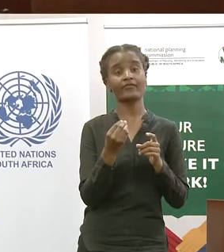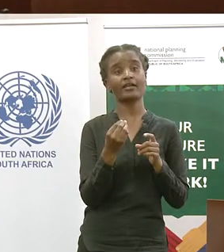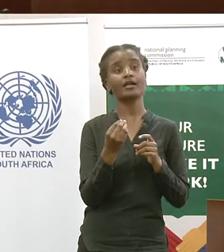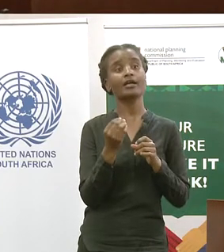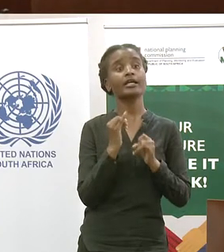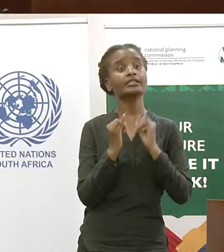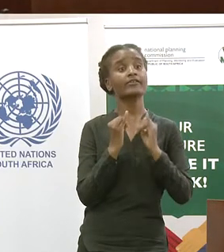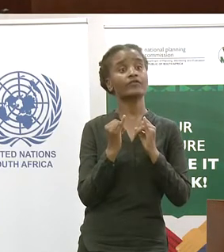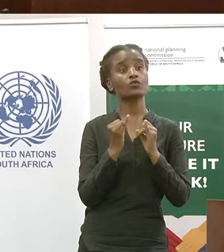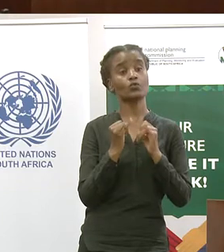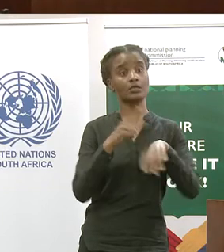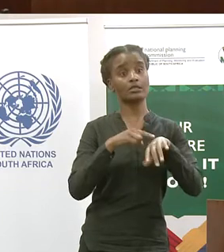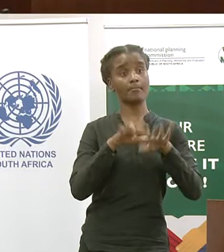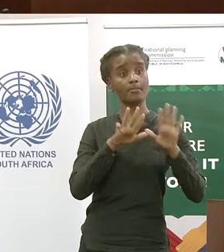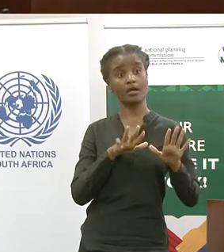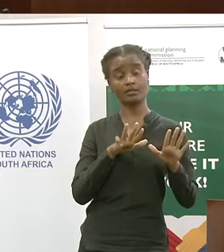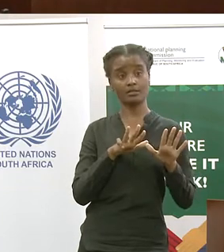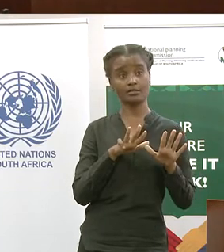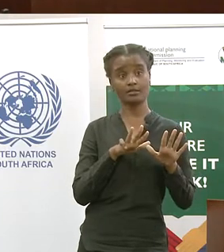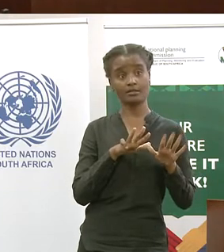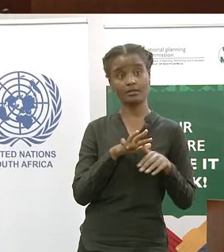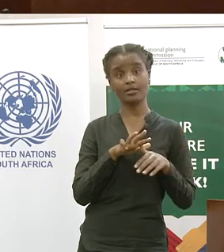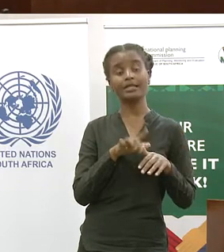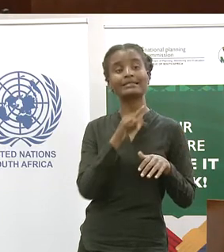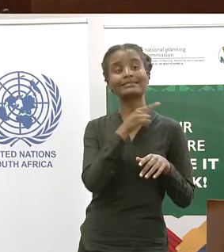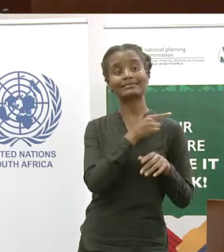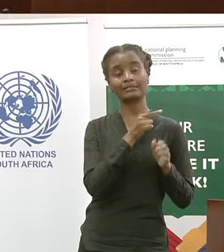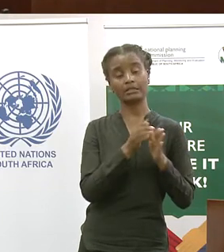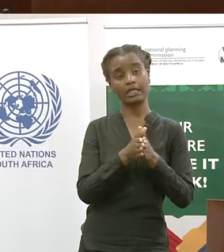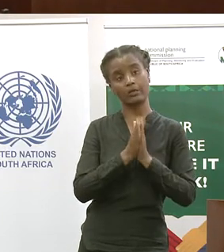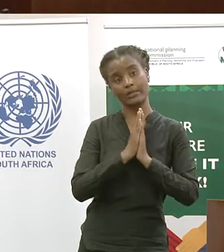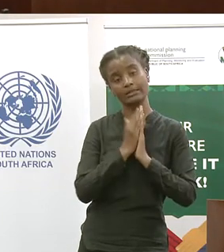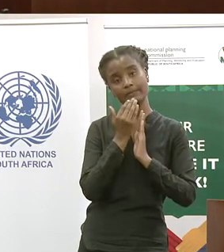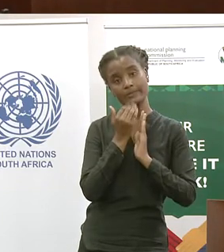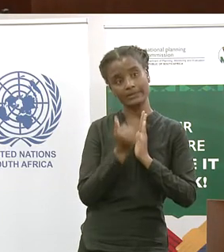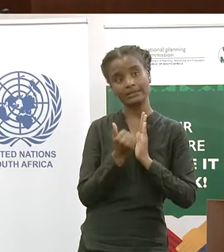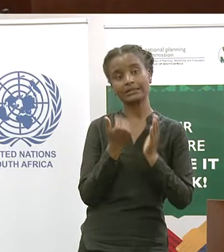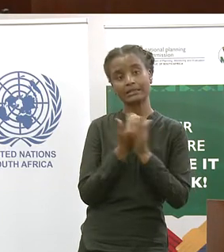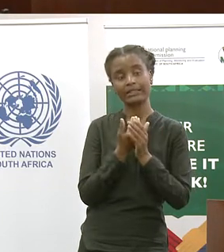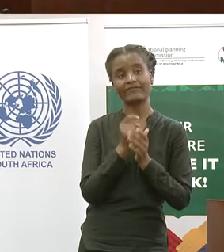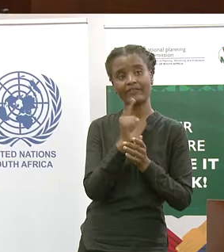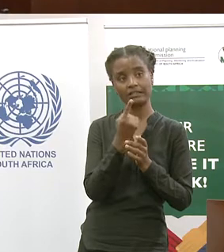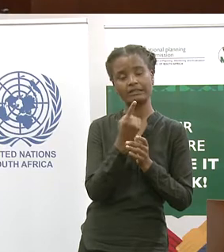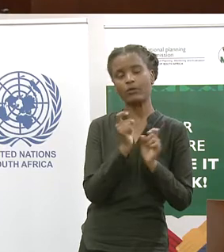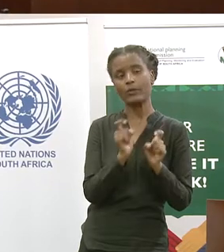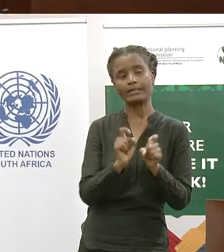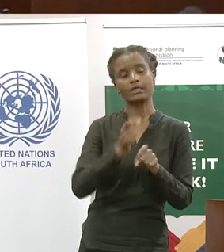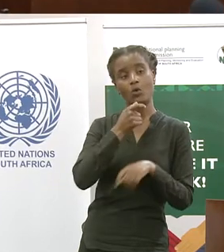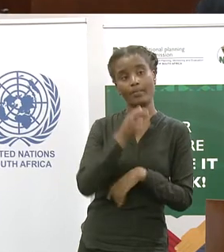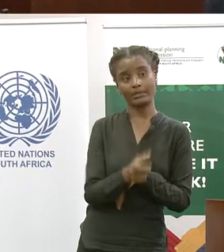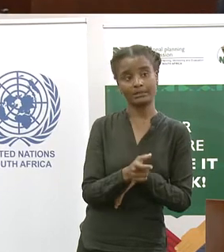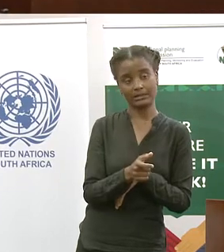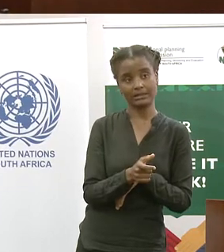at 9. So she's requesting to quickly make comments on